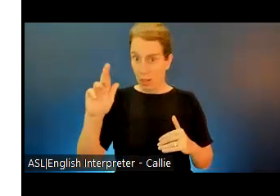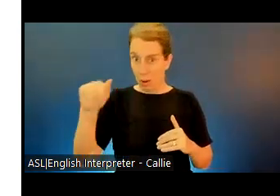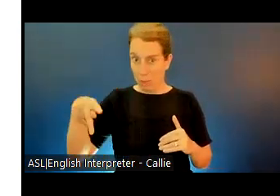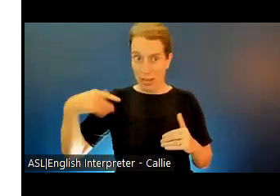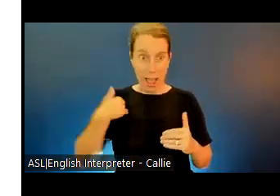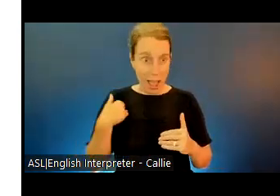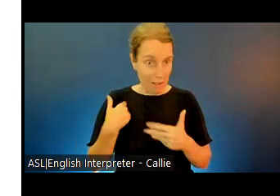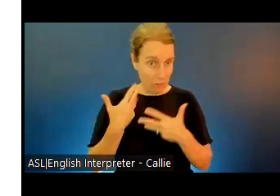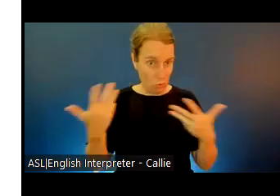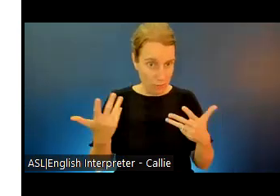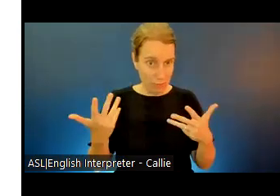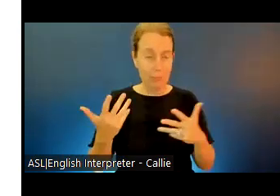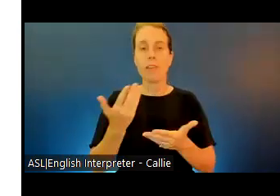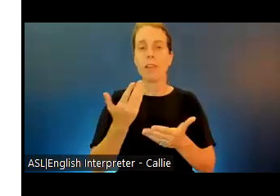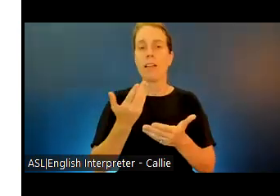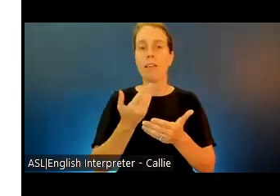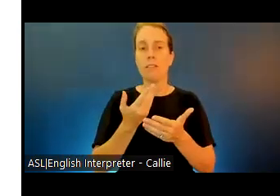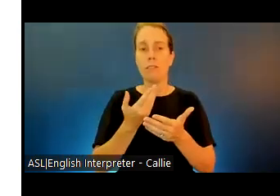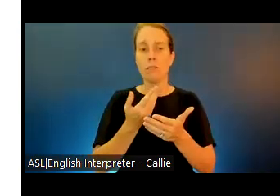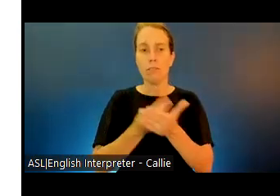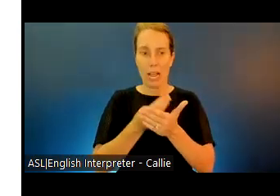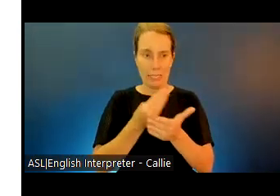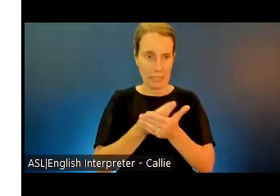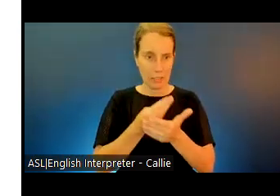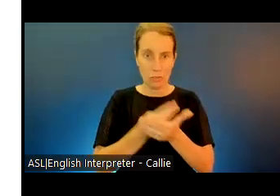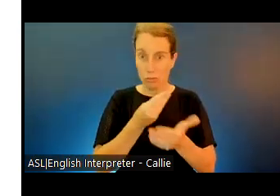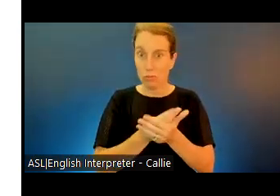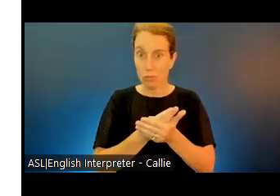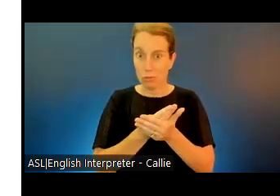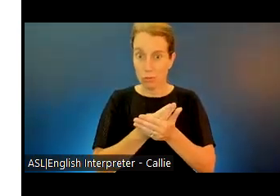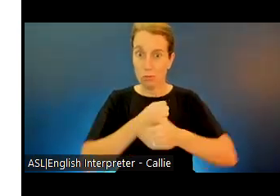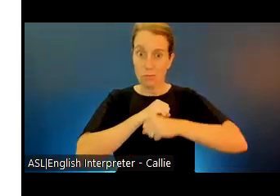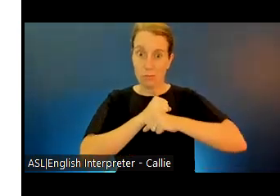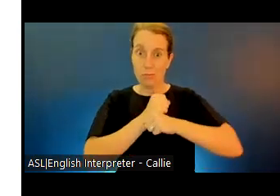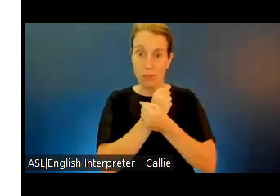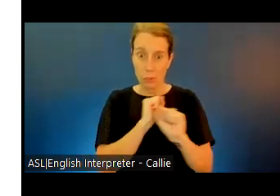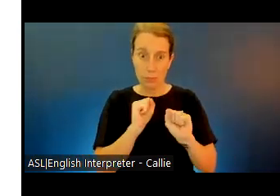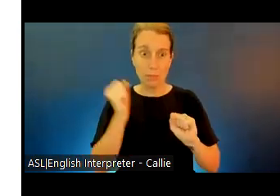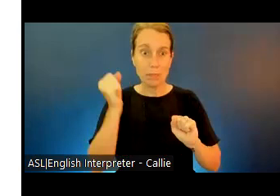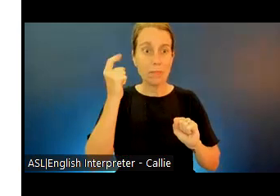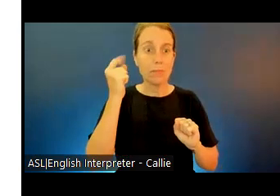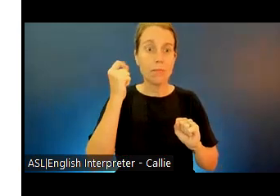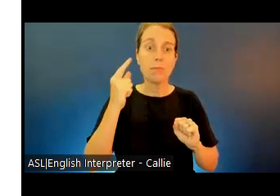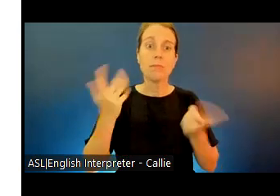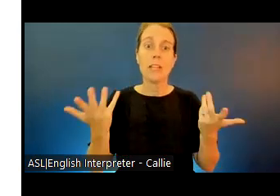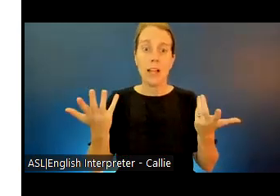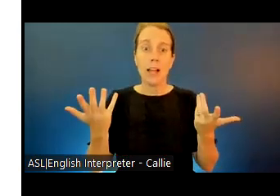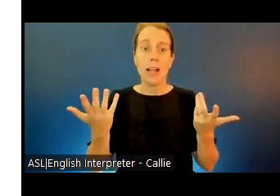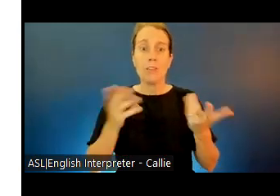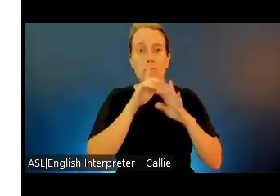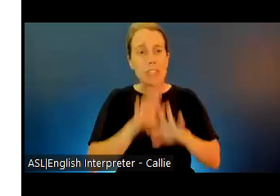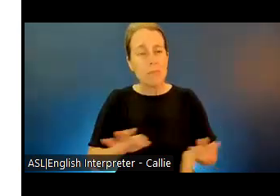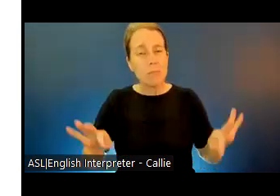future slide, but those recommendations are essential because some of the things they point out again are housing and oversight, especially